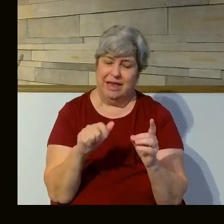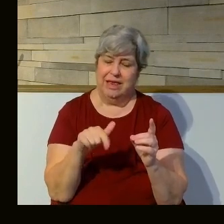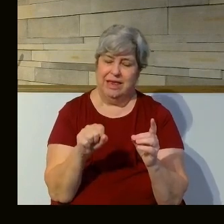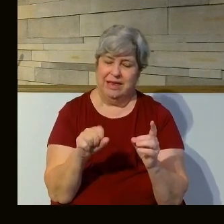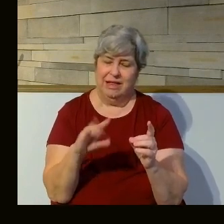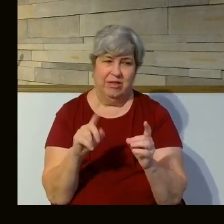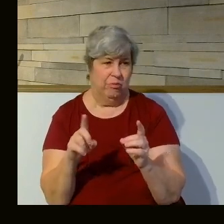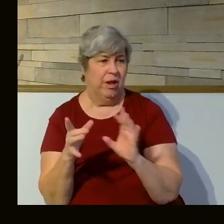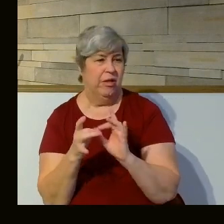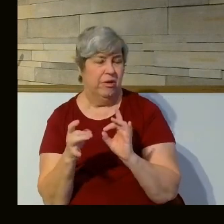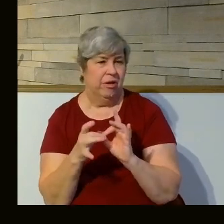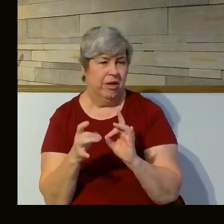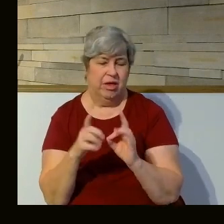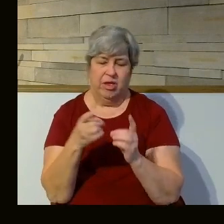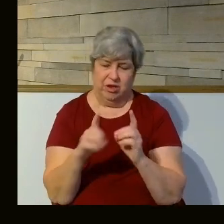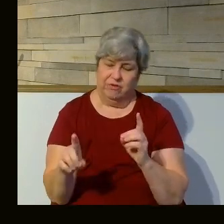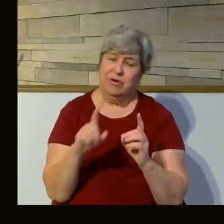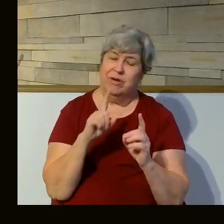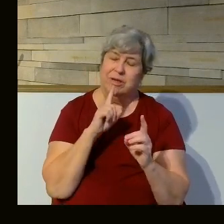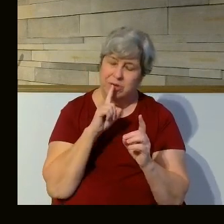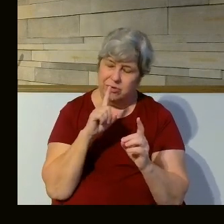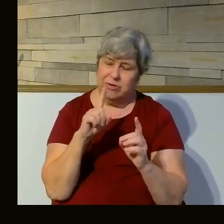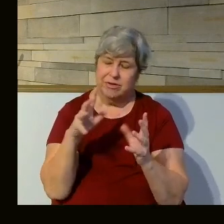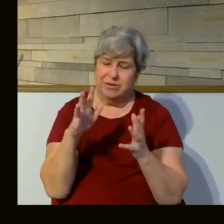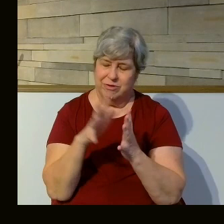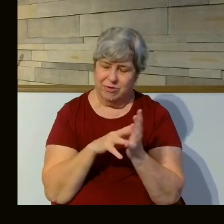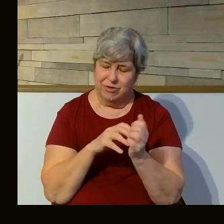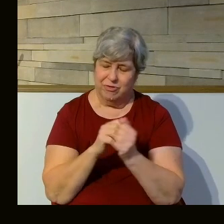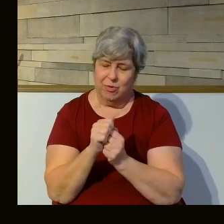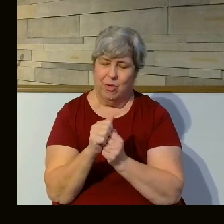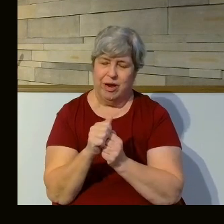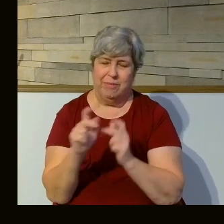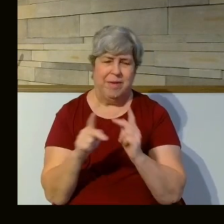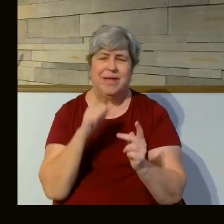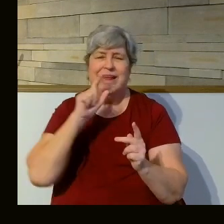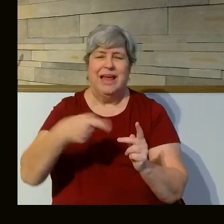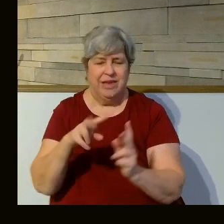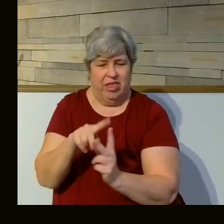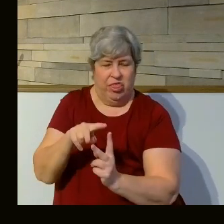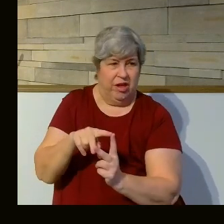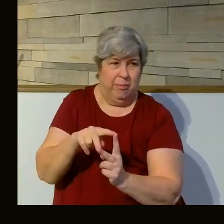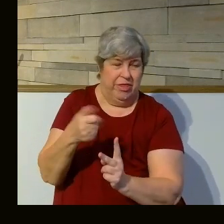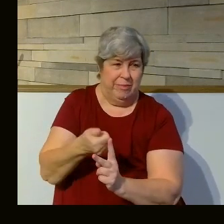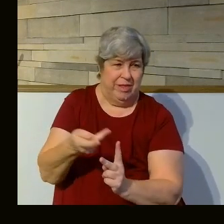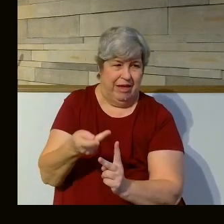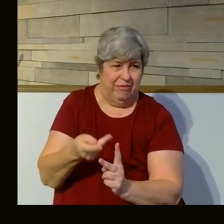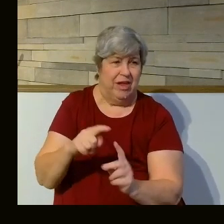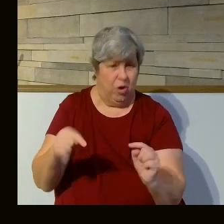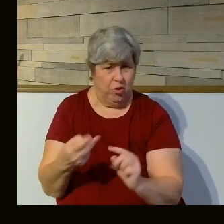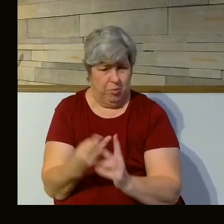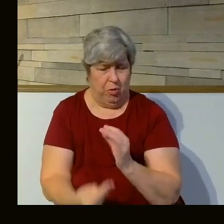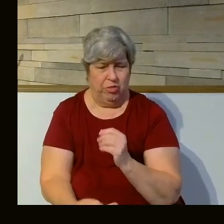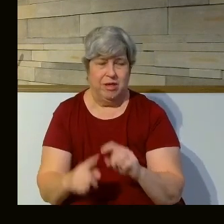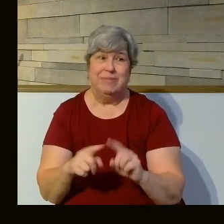catch the end of it? Divorce is devastating on people, upon even beyond just the couple. But